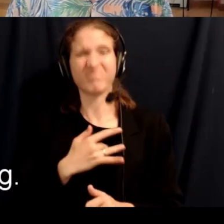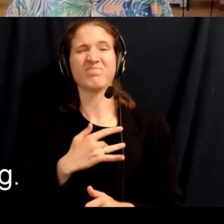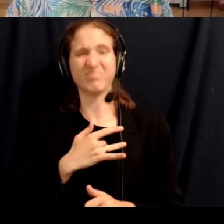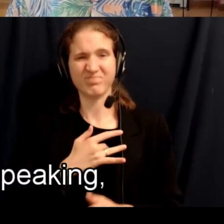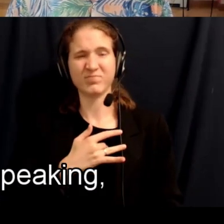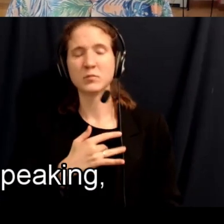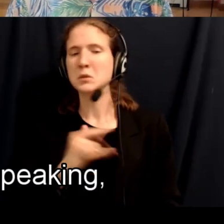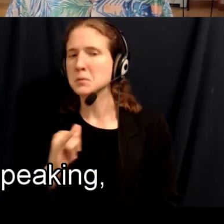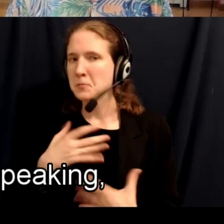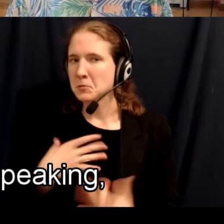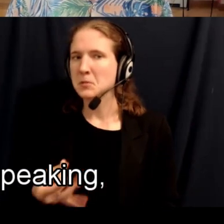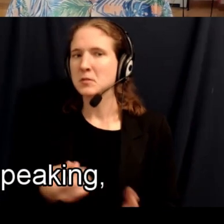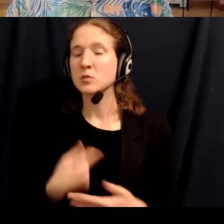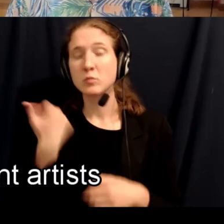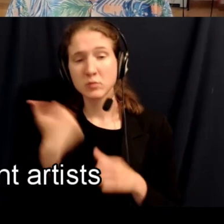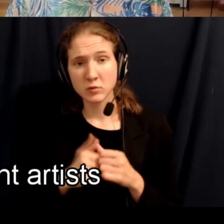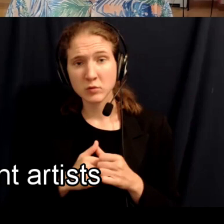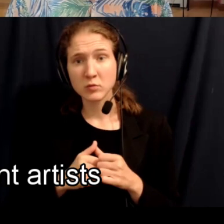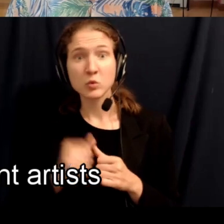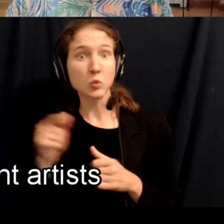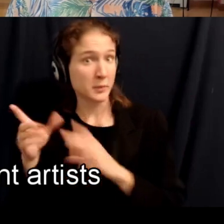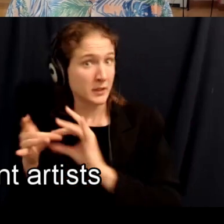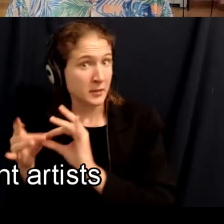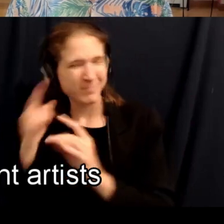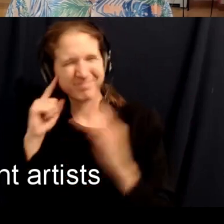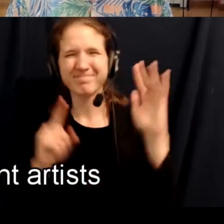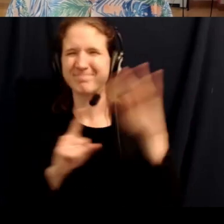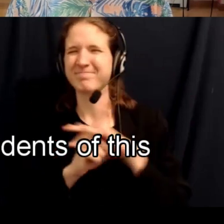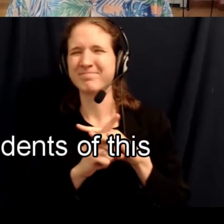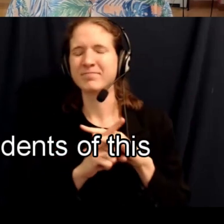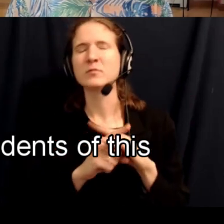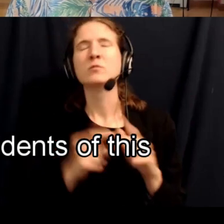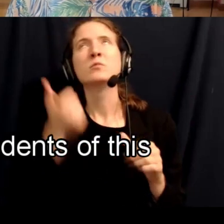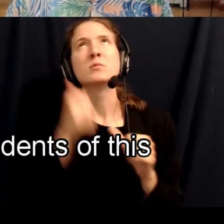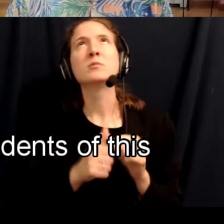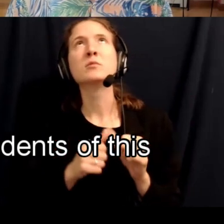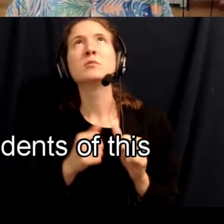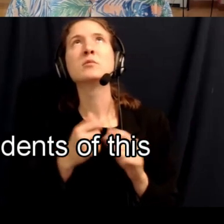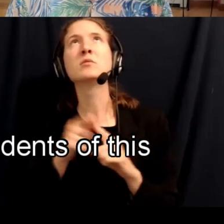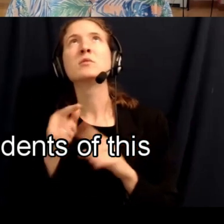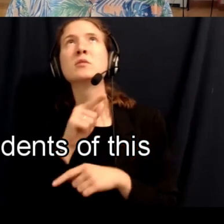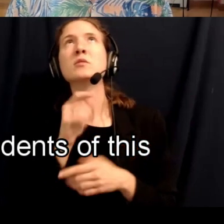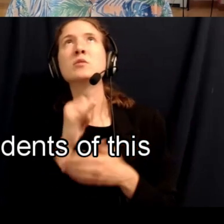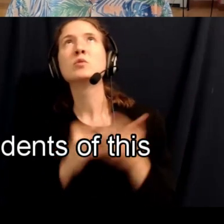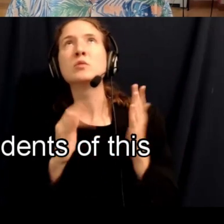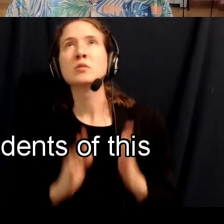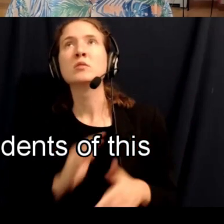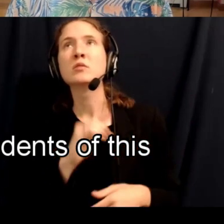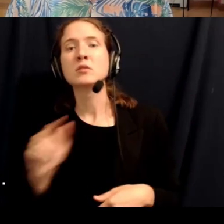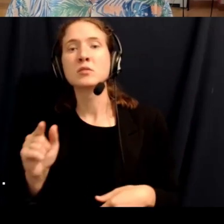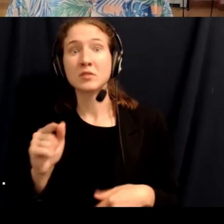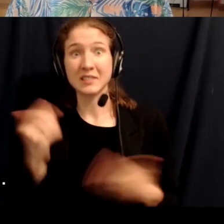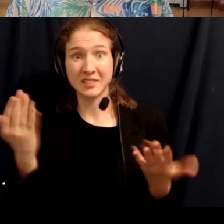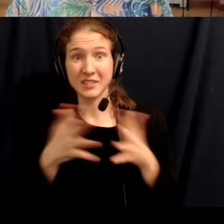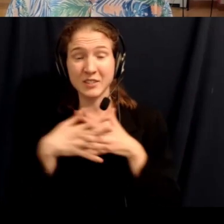That's interesting. I remember as you're speaking, I remember the different artists that have painted the presidents of this